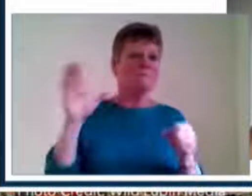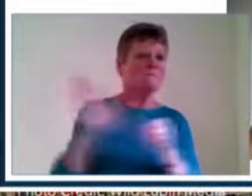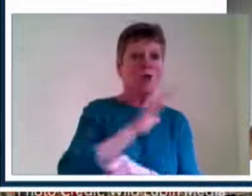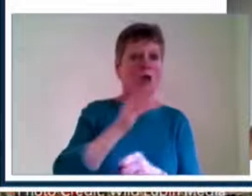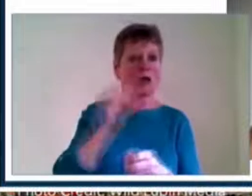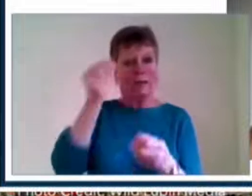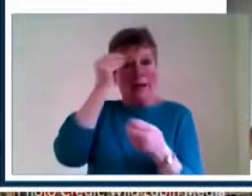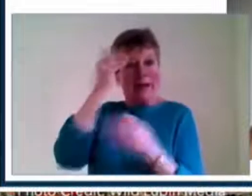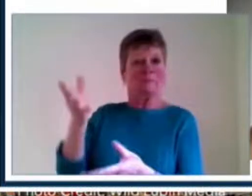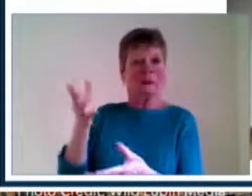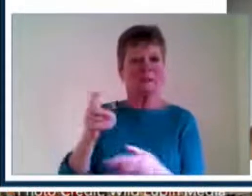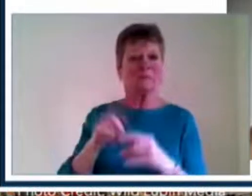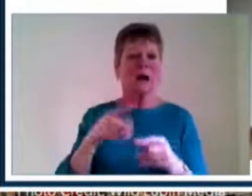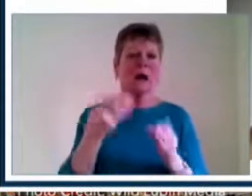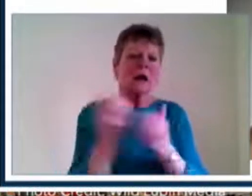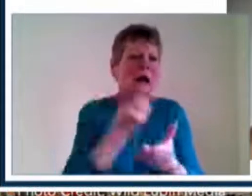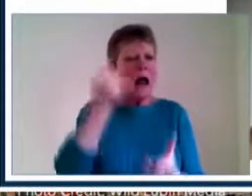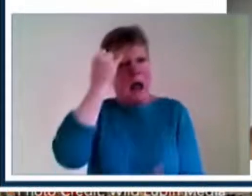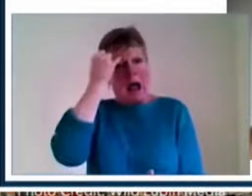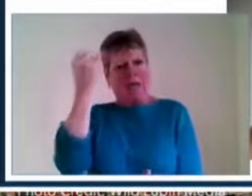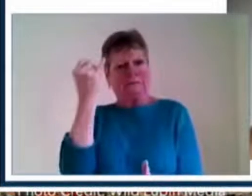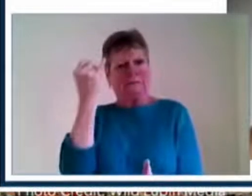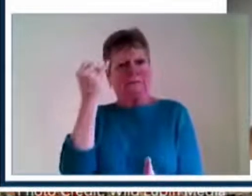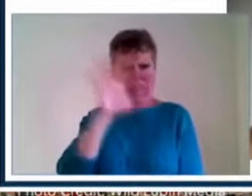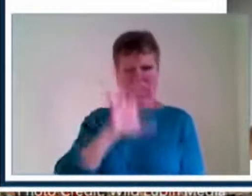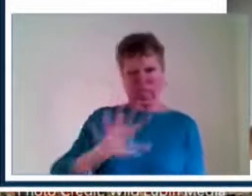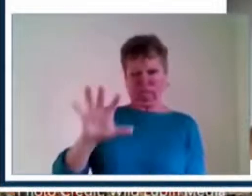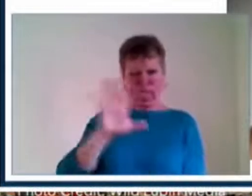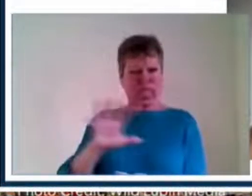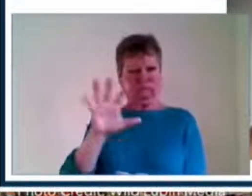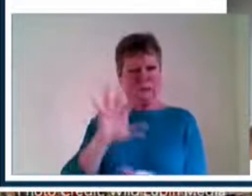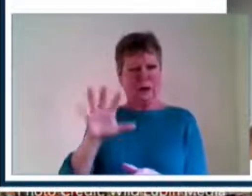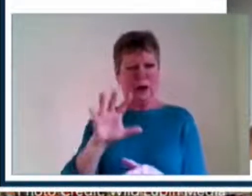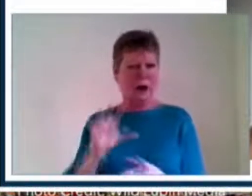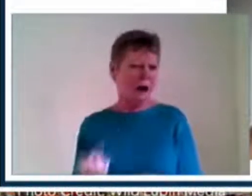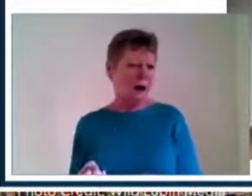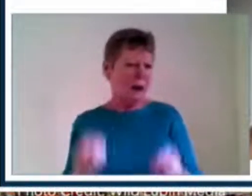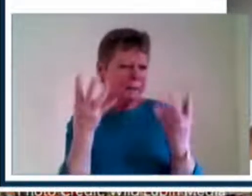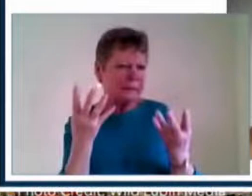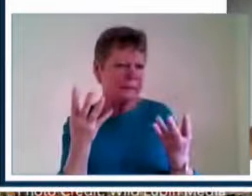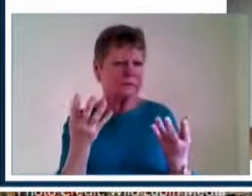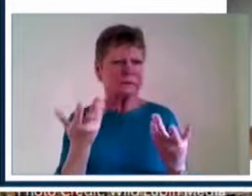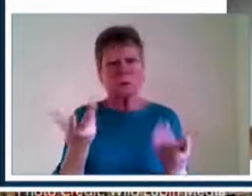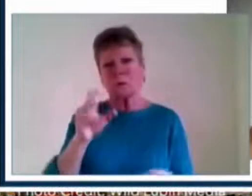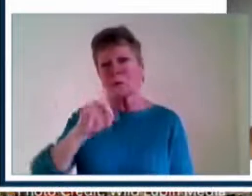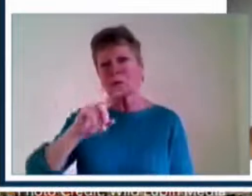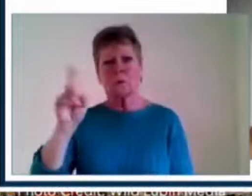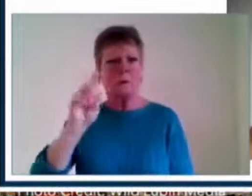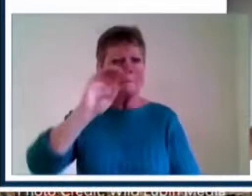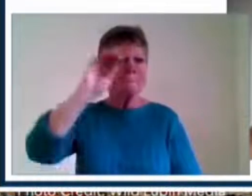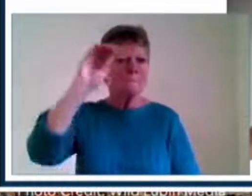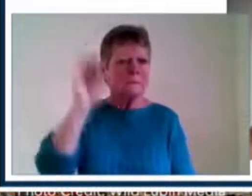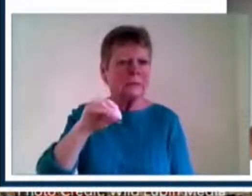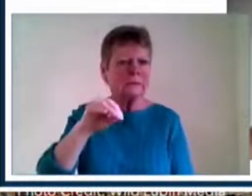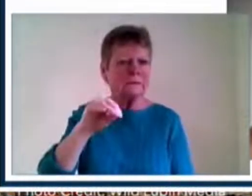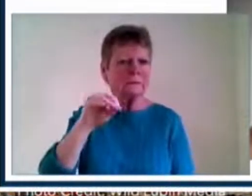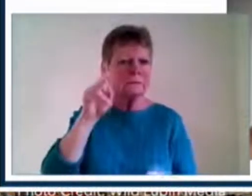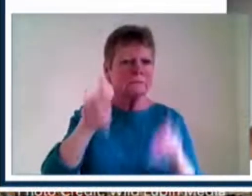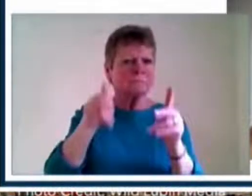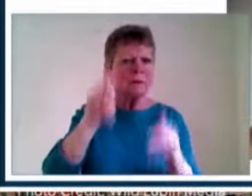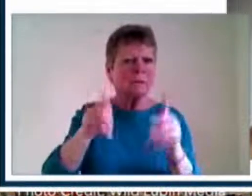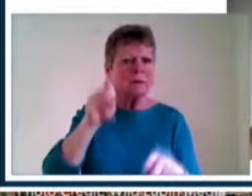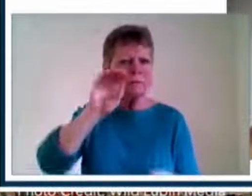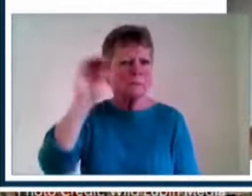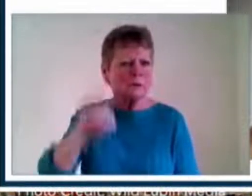some estimation of the number or percentage of Nova Scotians who